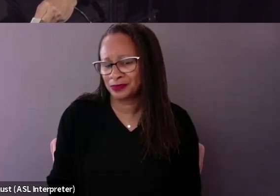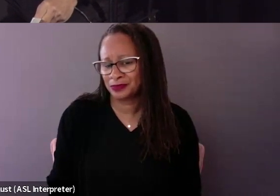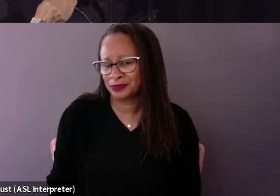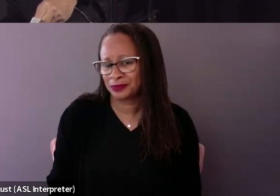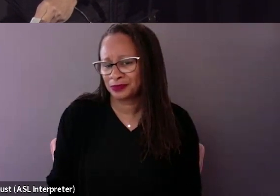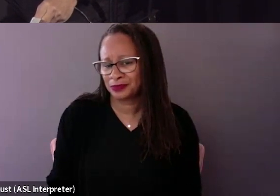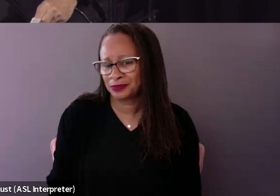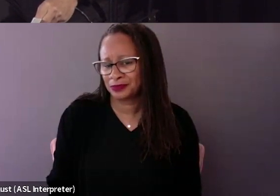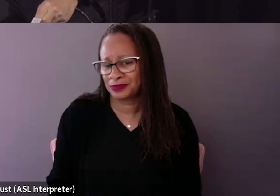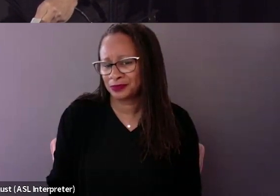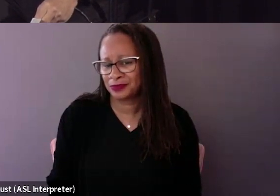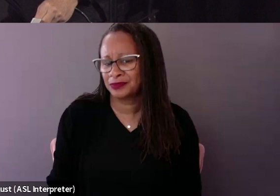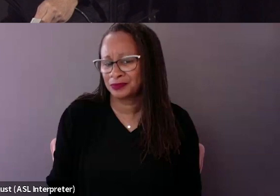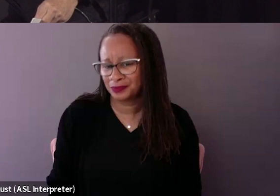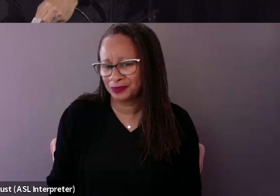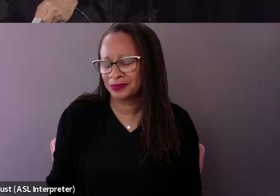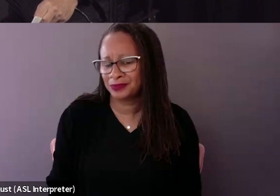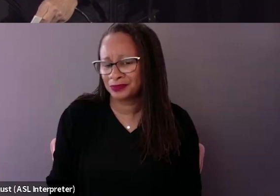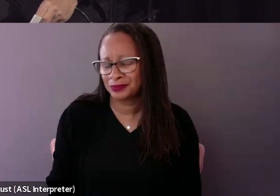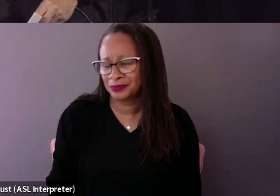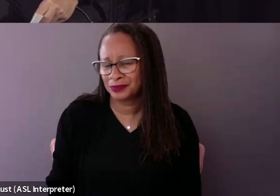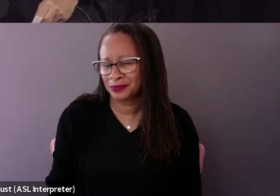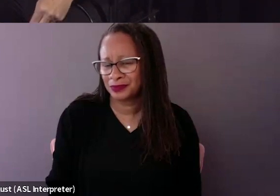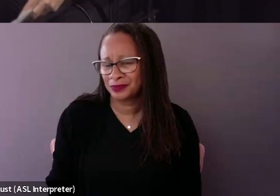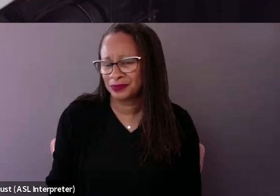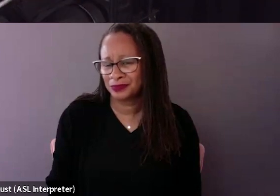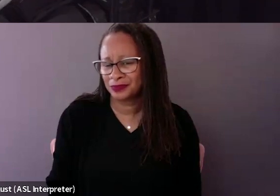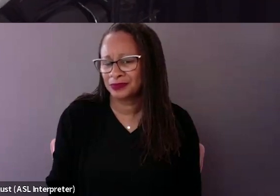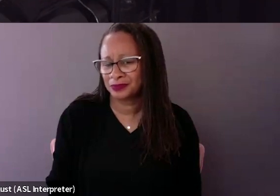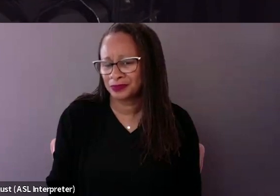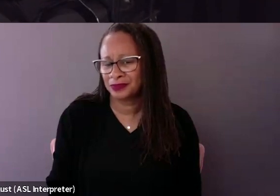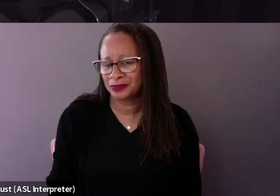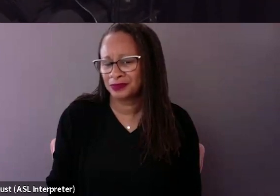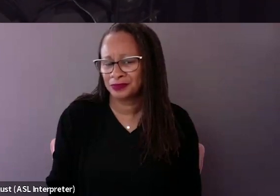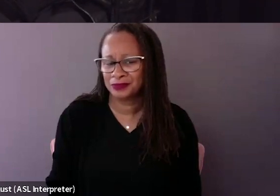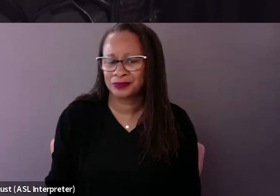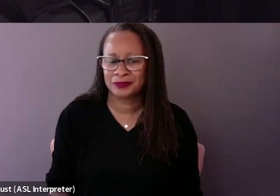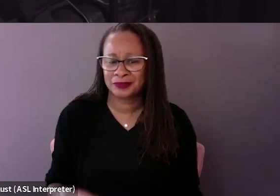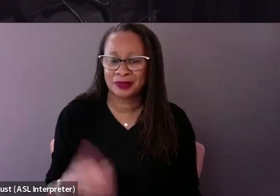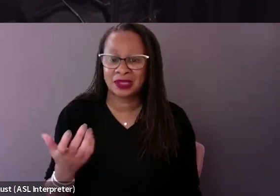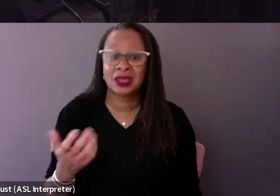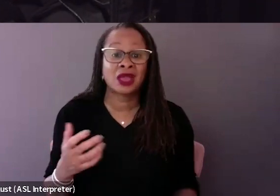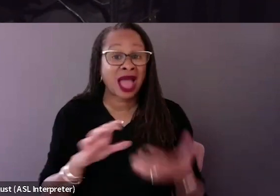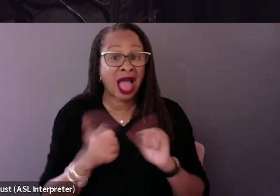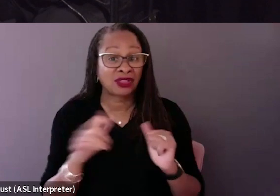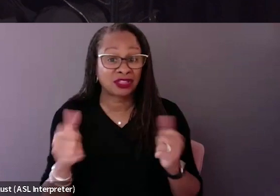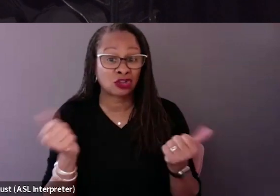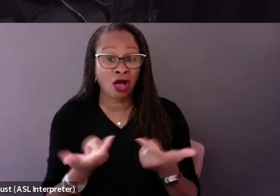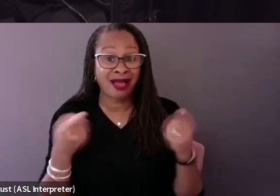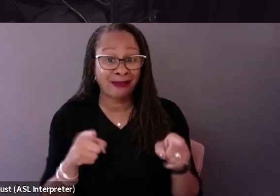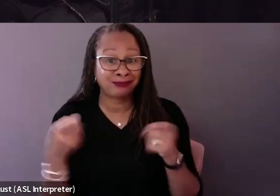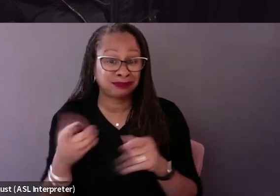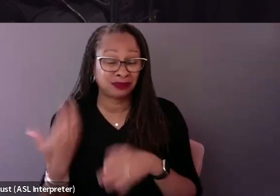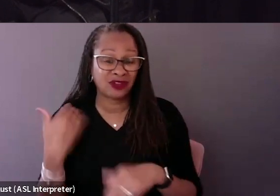on how you want to push the story, or what was that process like? So the other thing I was thinking as I watched it, and really it's like I'd had